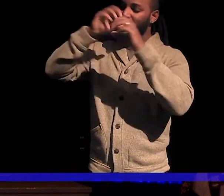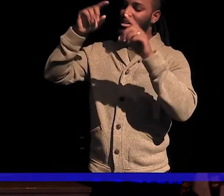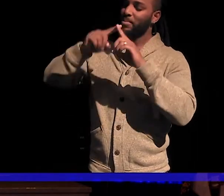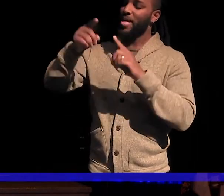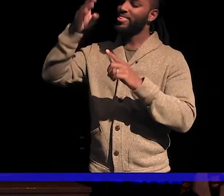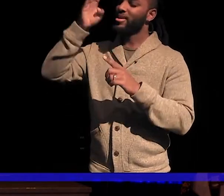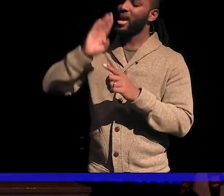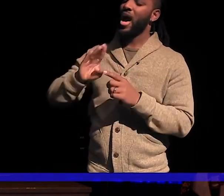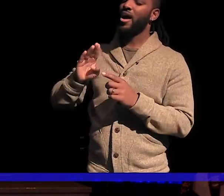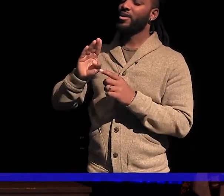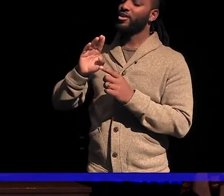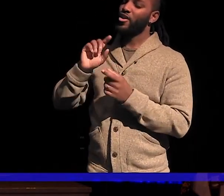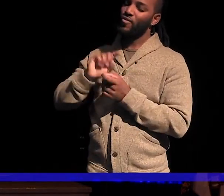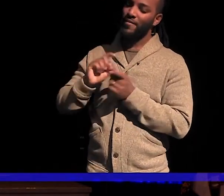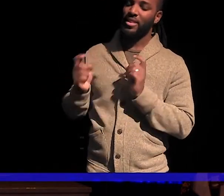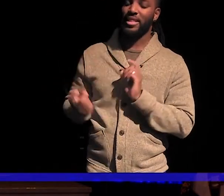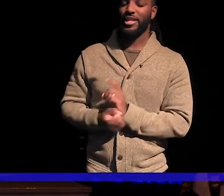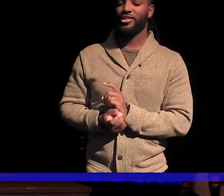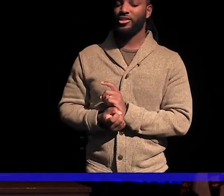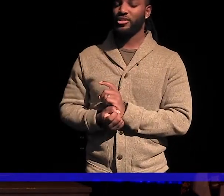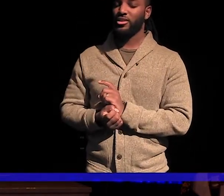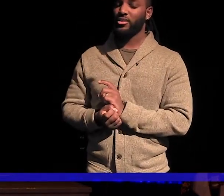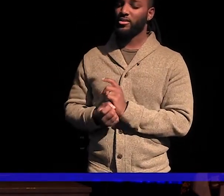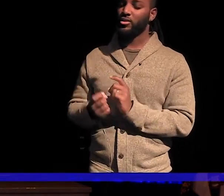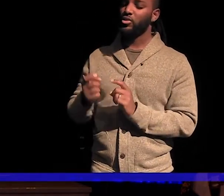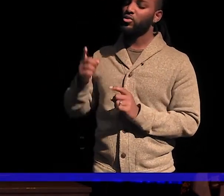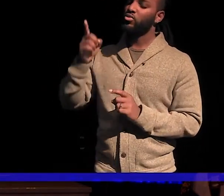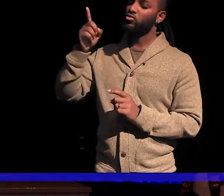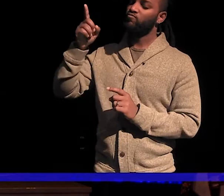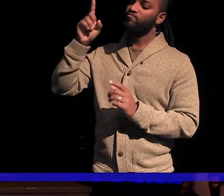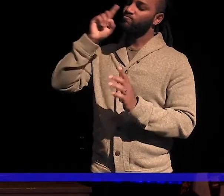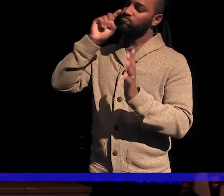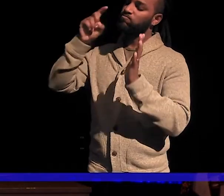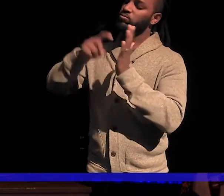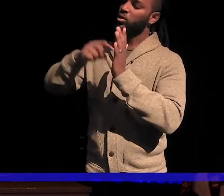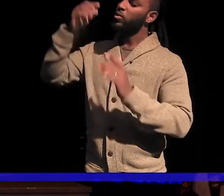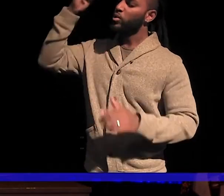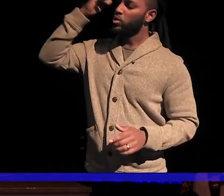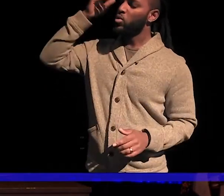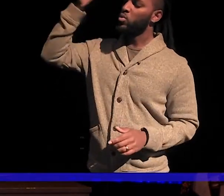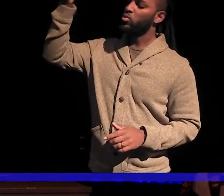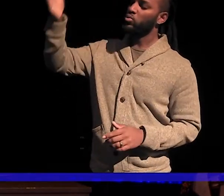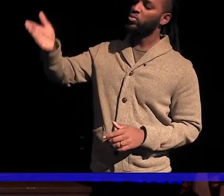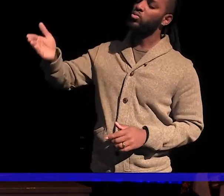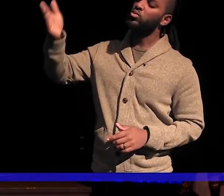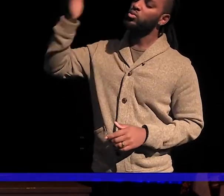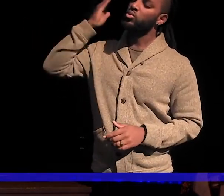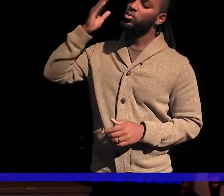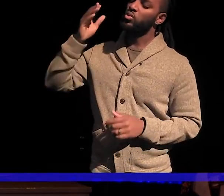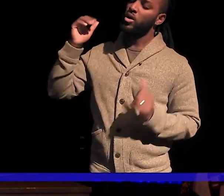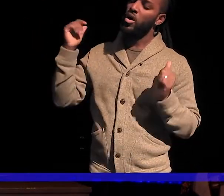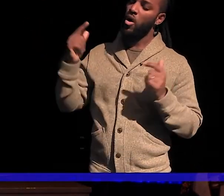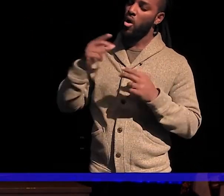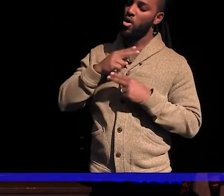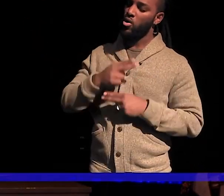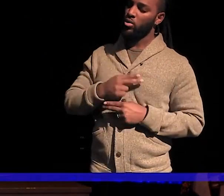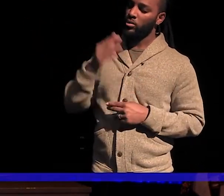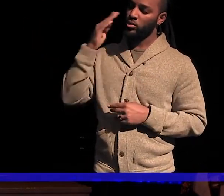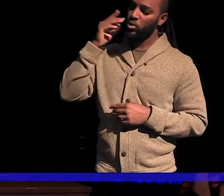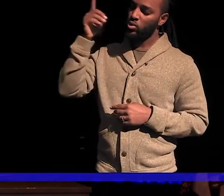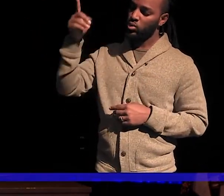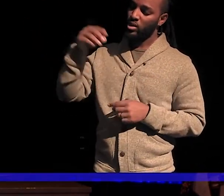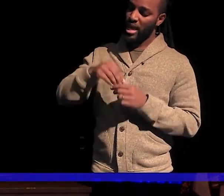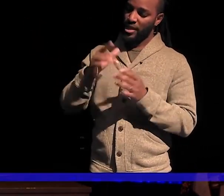of revelation. You have made yourself known in creation, in human conscience. You have made yourself known